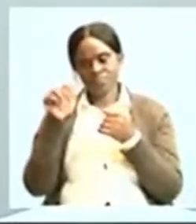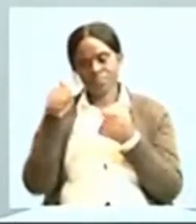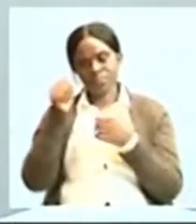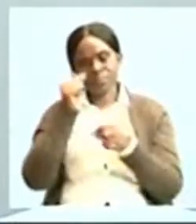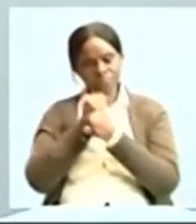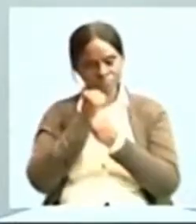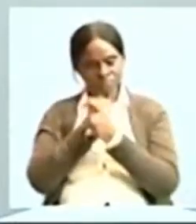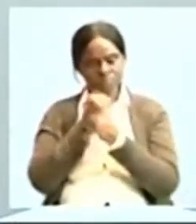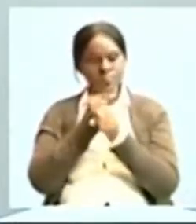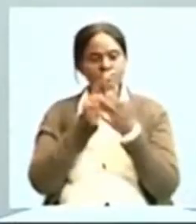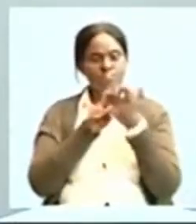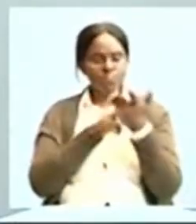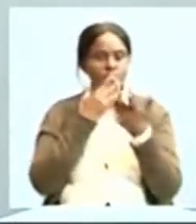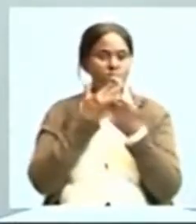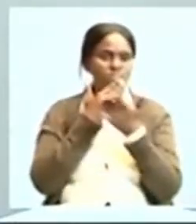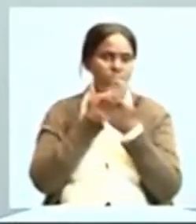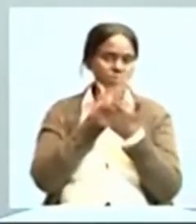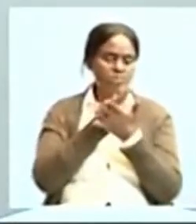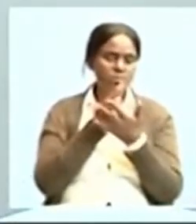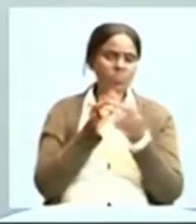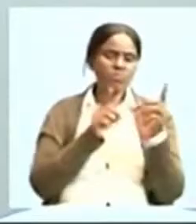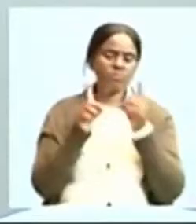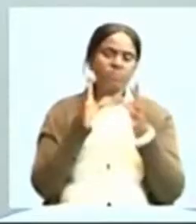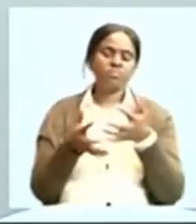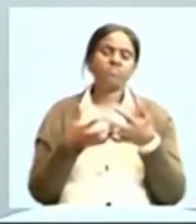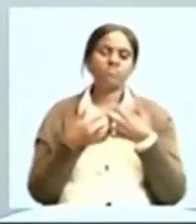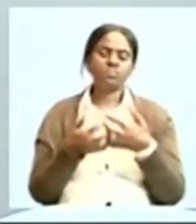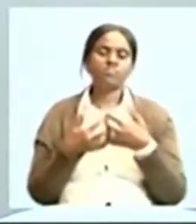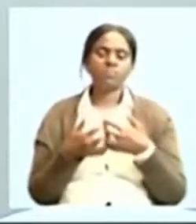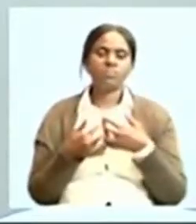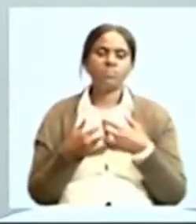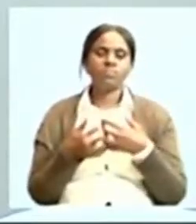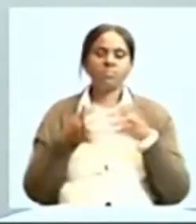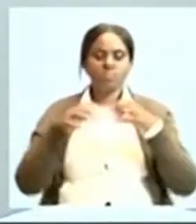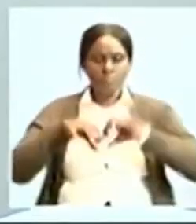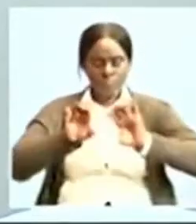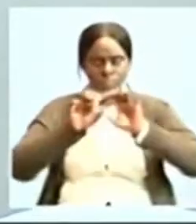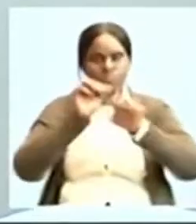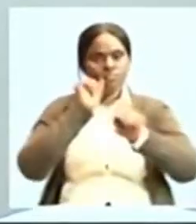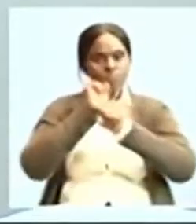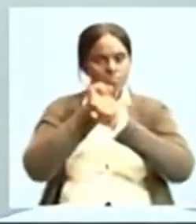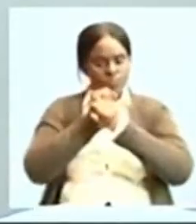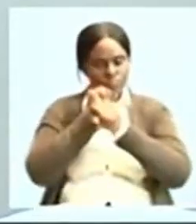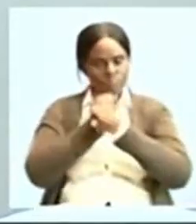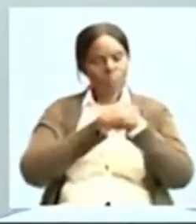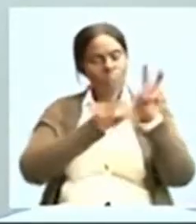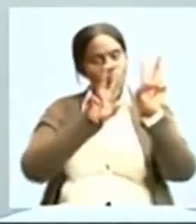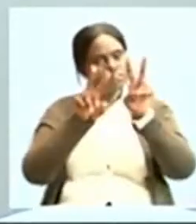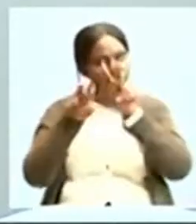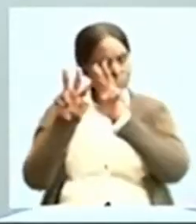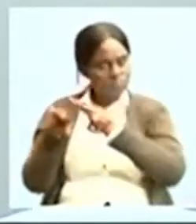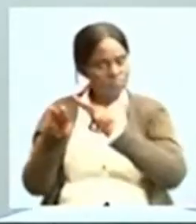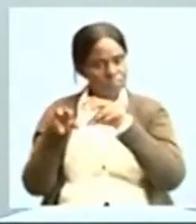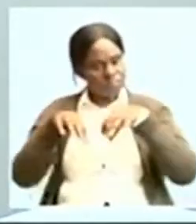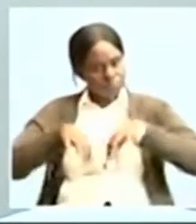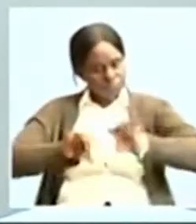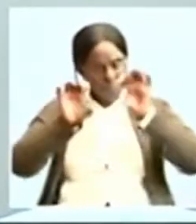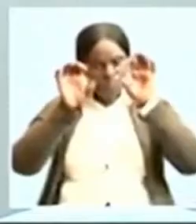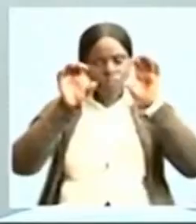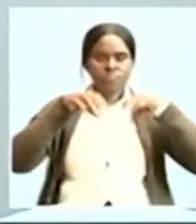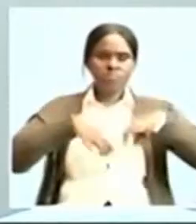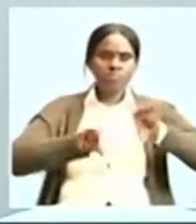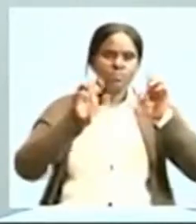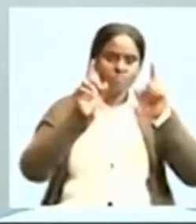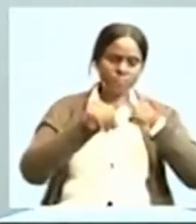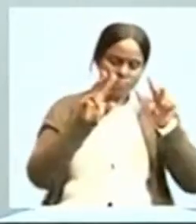something. That report is fair. Director Engineering, continue supervision, continuing